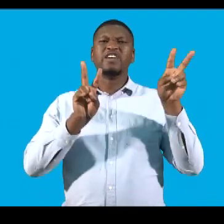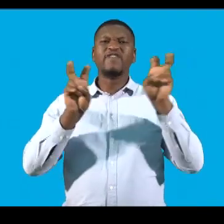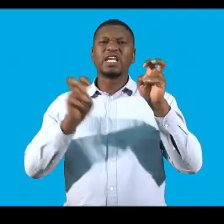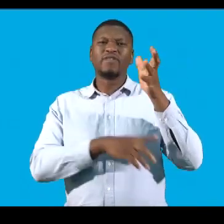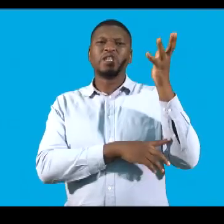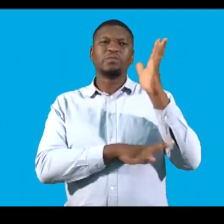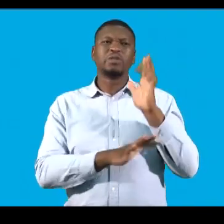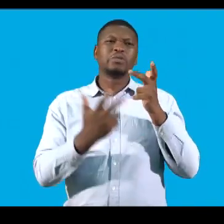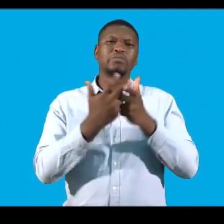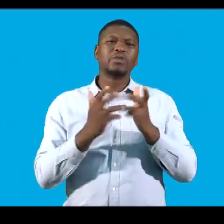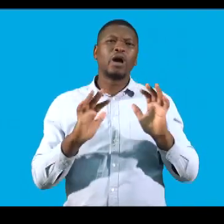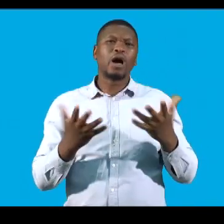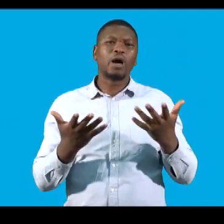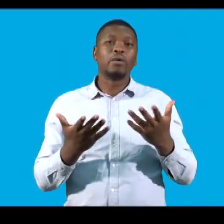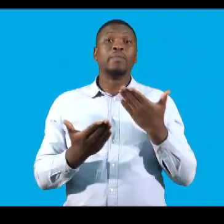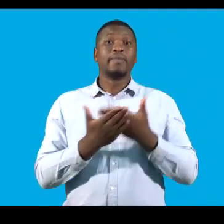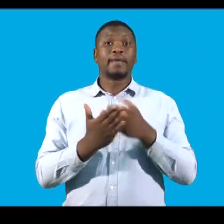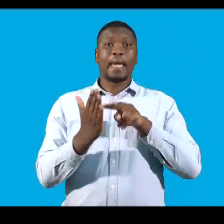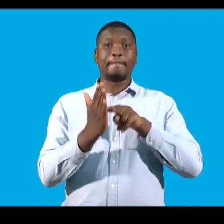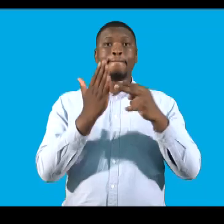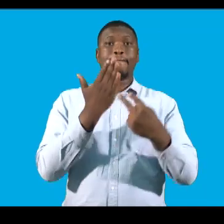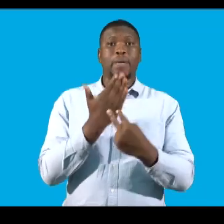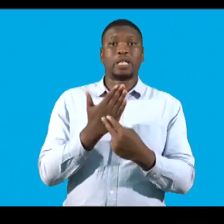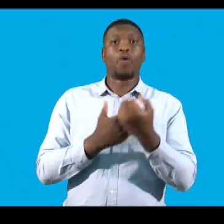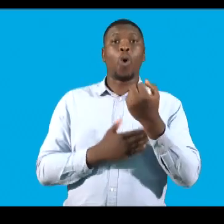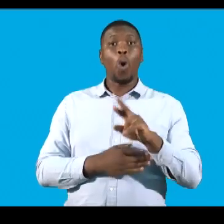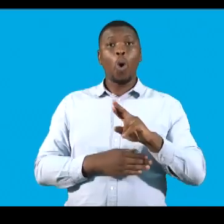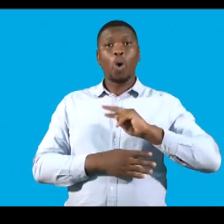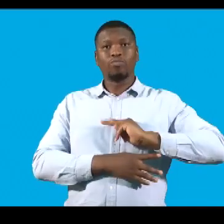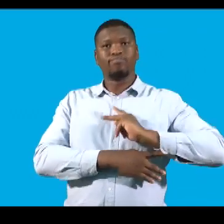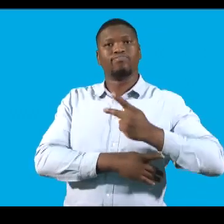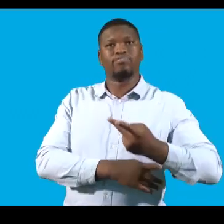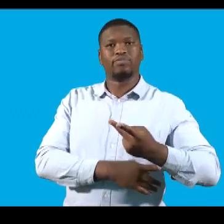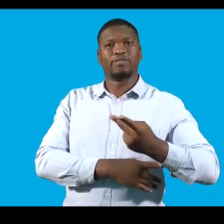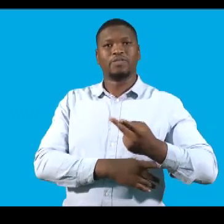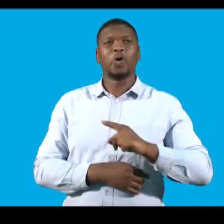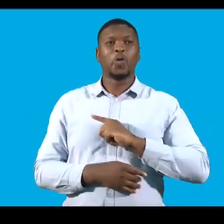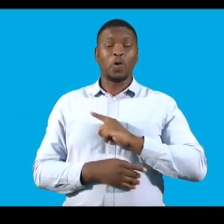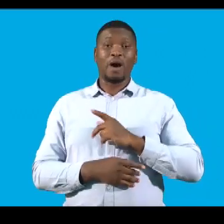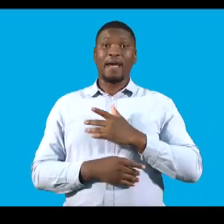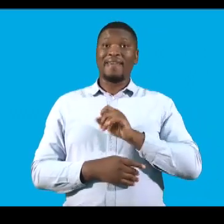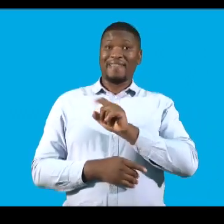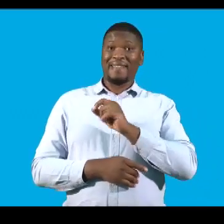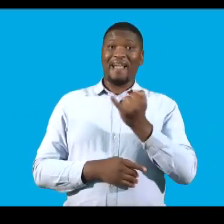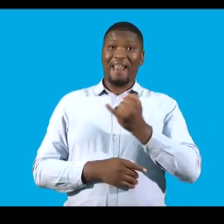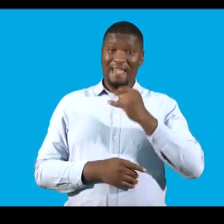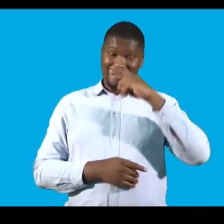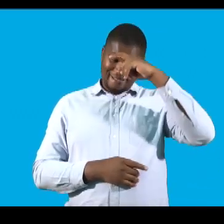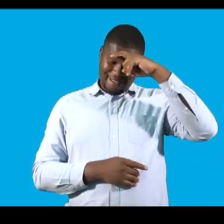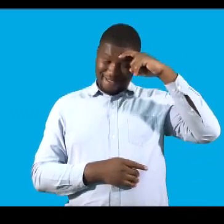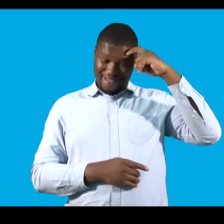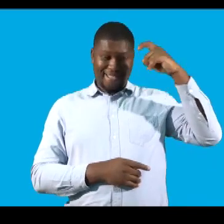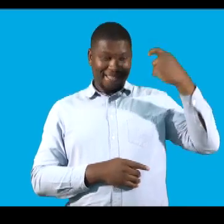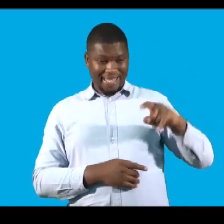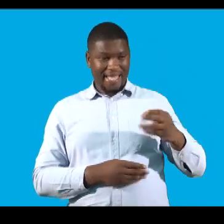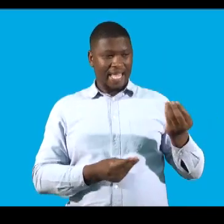what figure of speech would that be? A metaphor or personification, because the effects of the heat is